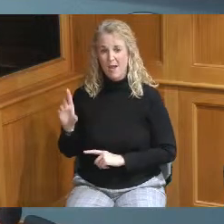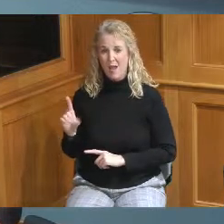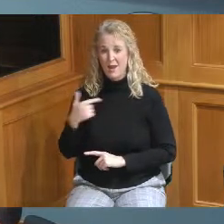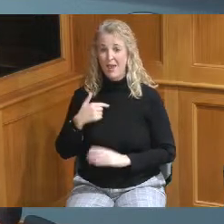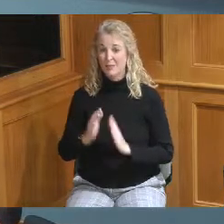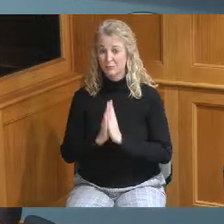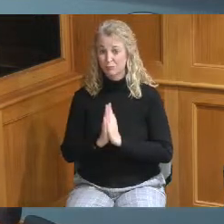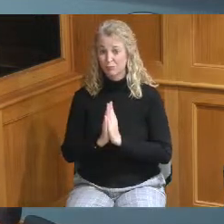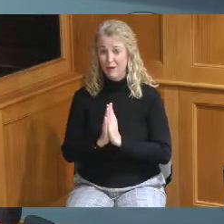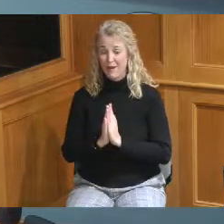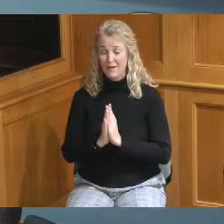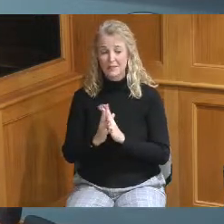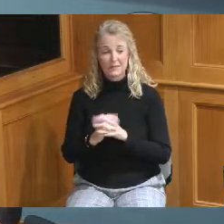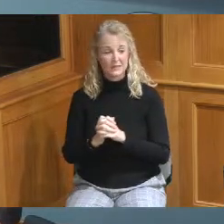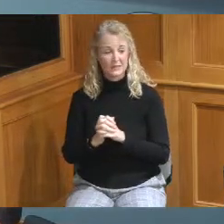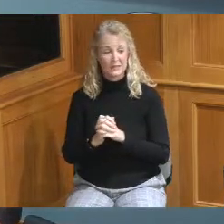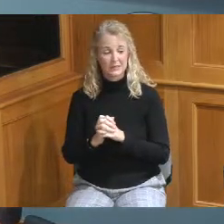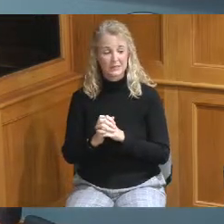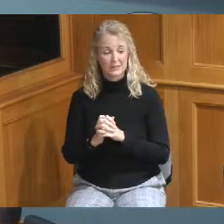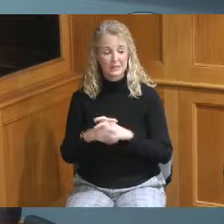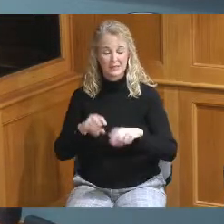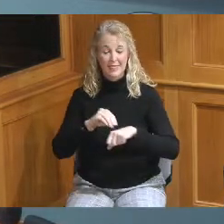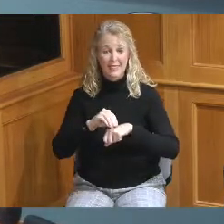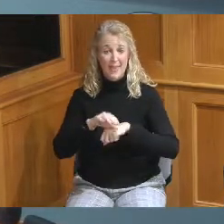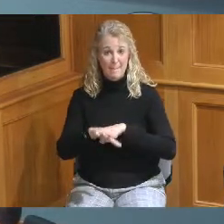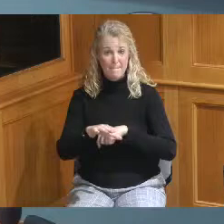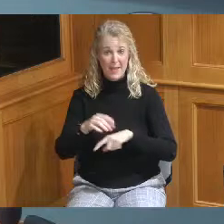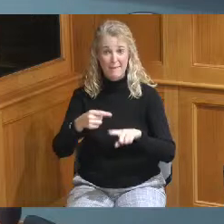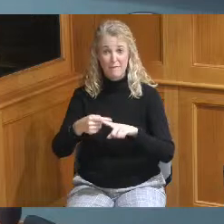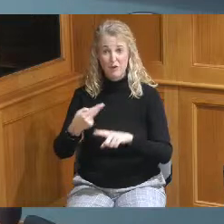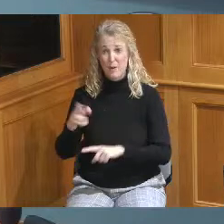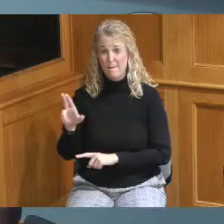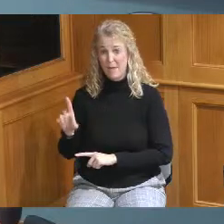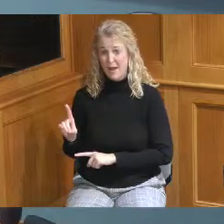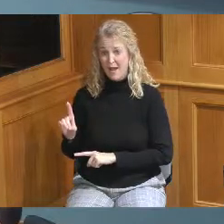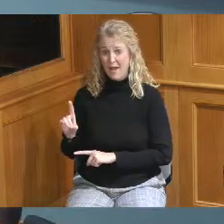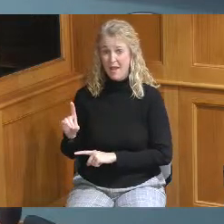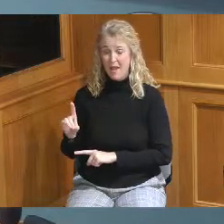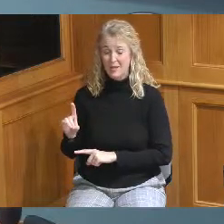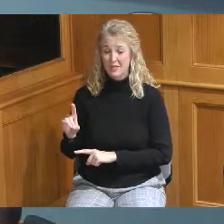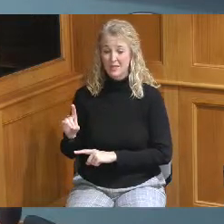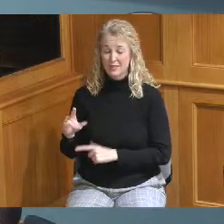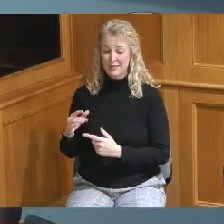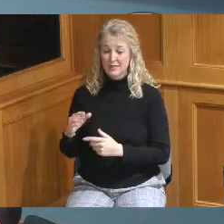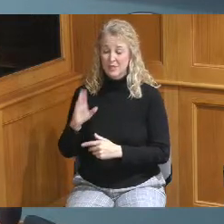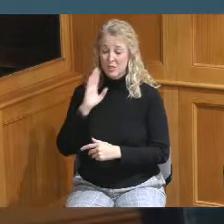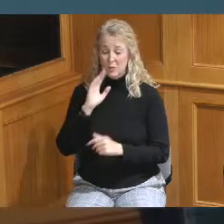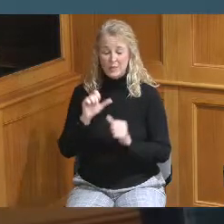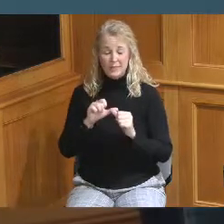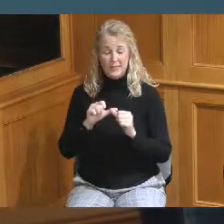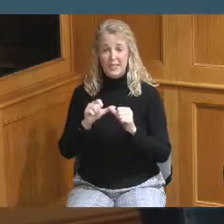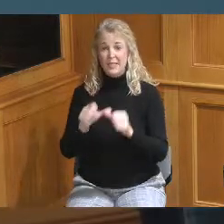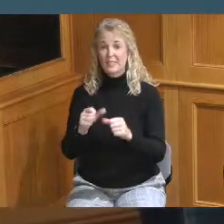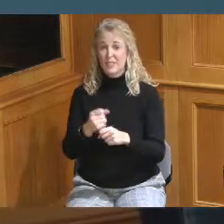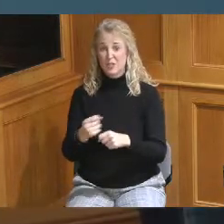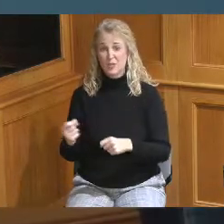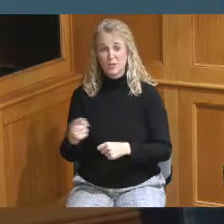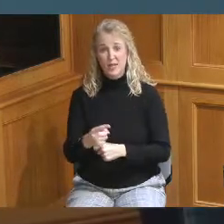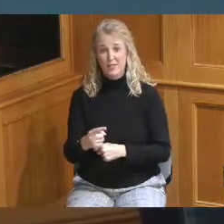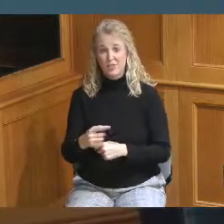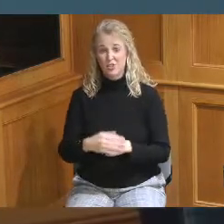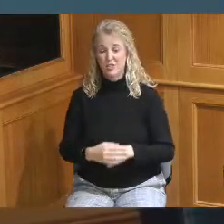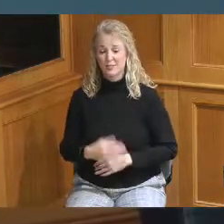pray that the impact that HUD has on Hamilton County will continue in 2025. I know